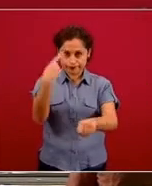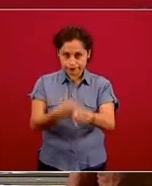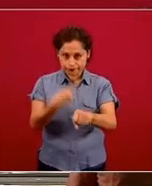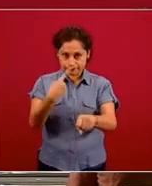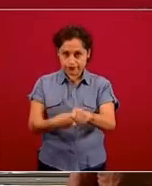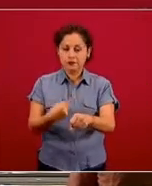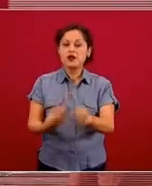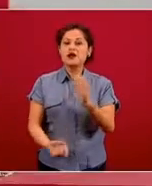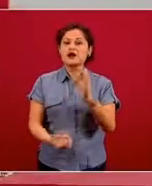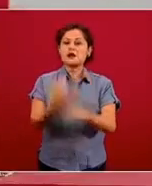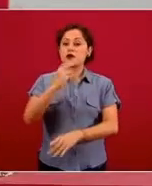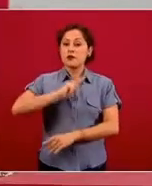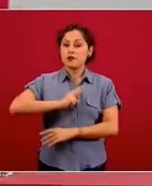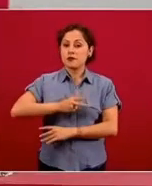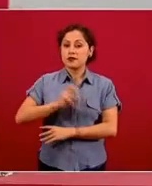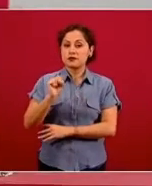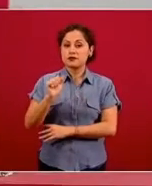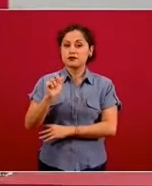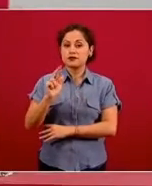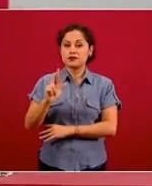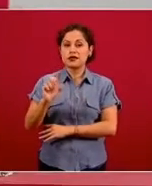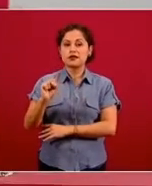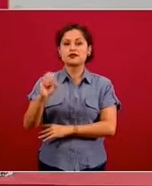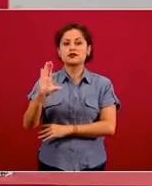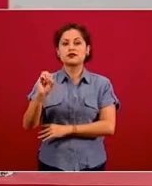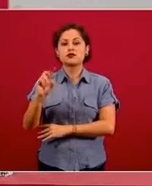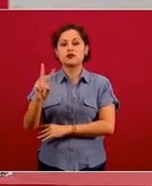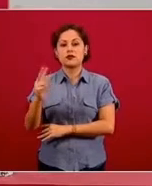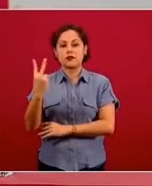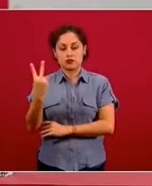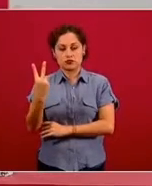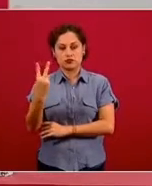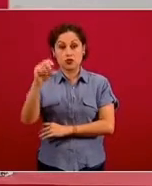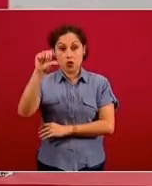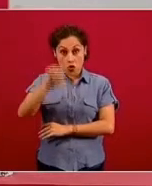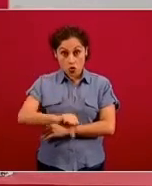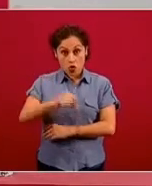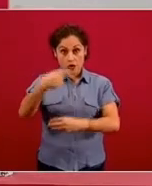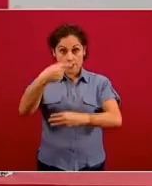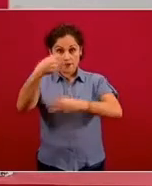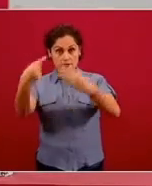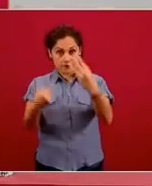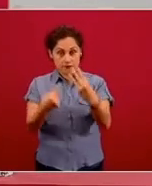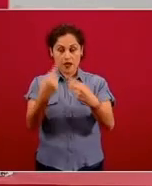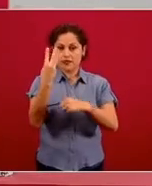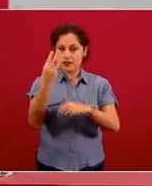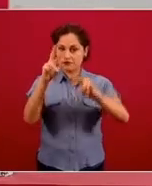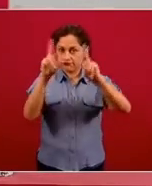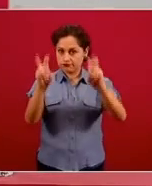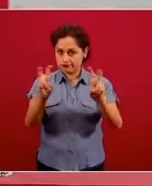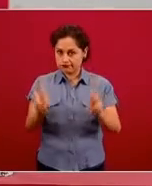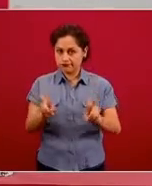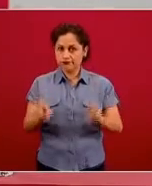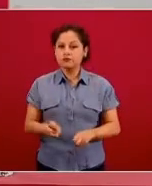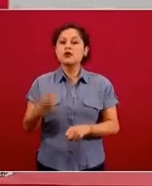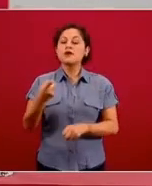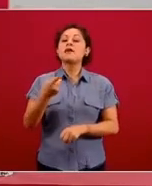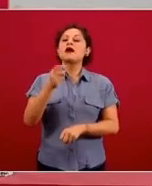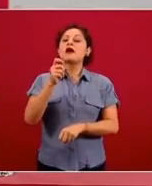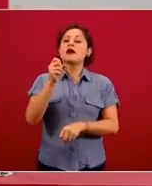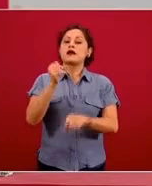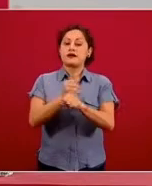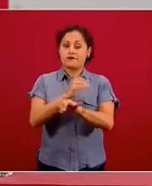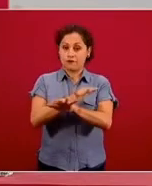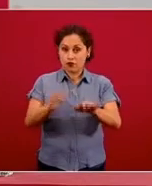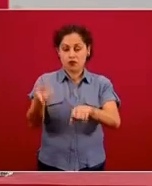is the disease caused by SARS-CoV-2. the new coronavirus Hoy vamos a SARS-CoV-2. atender Today we tres will temas: be talking el about three informe topics: técnico diario, the daily